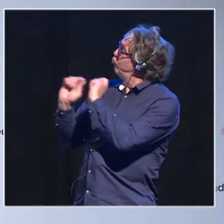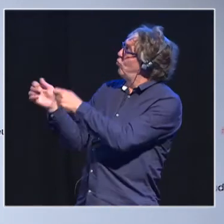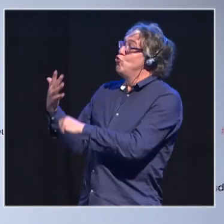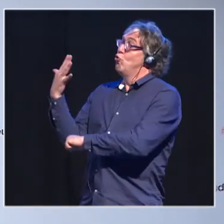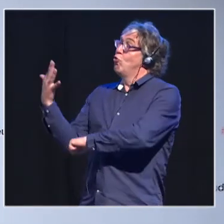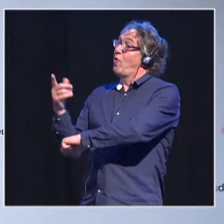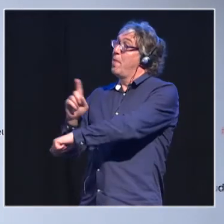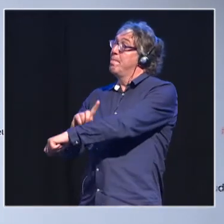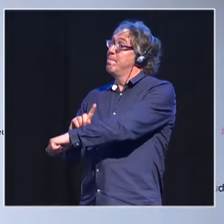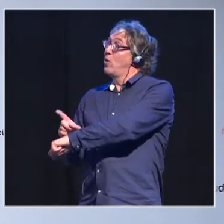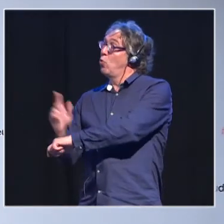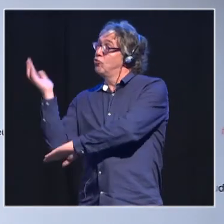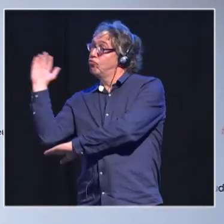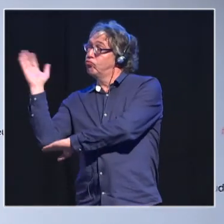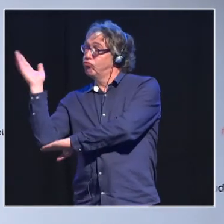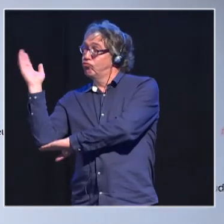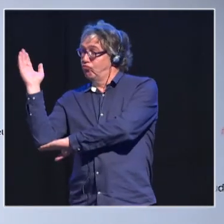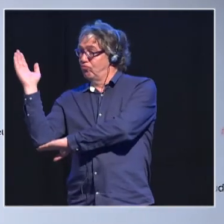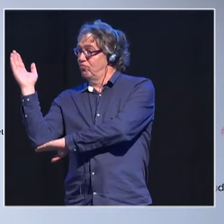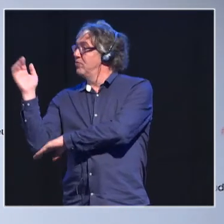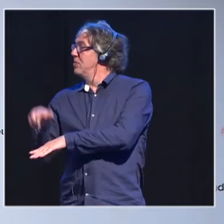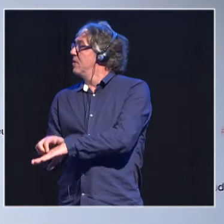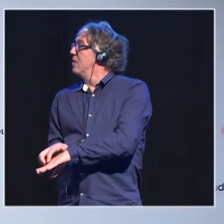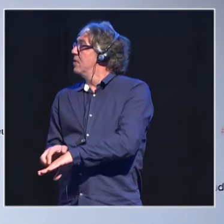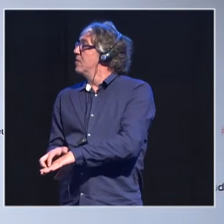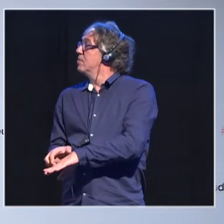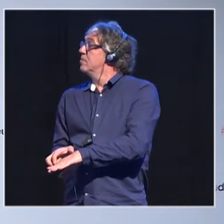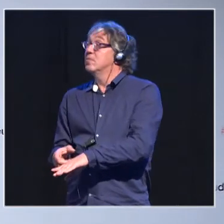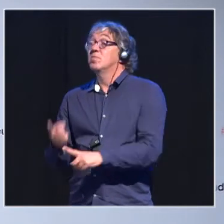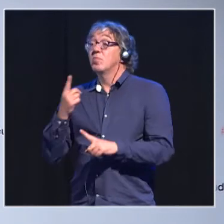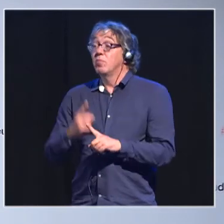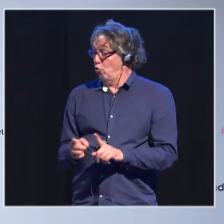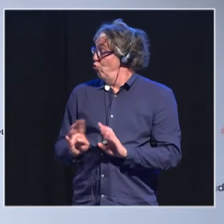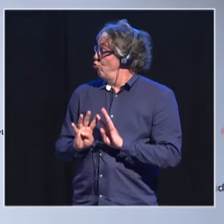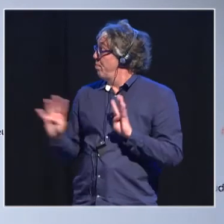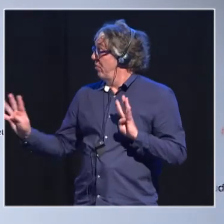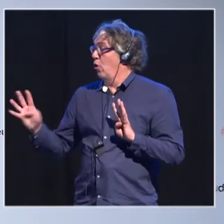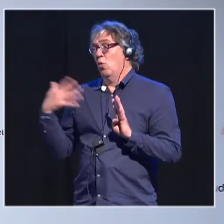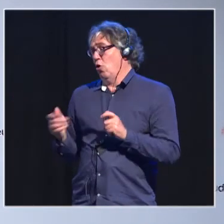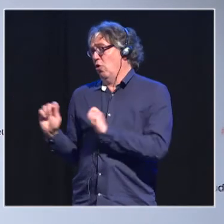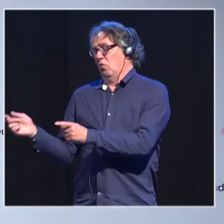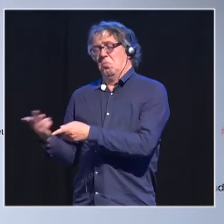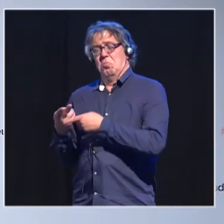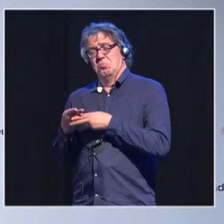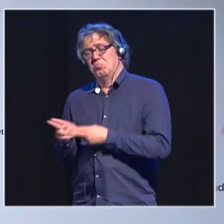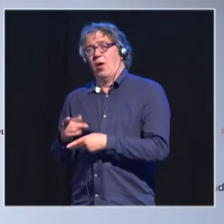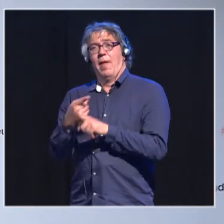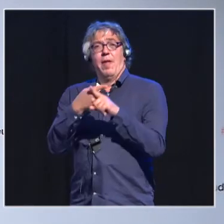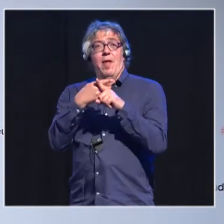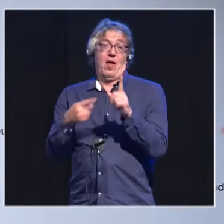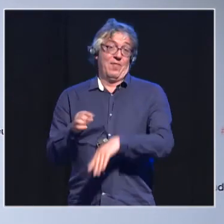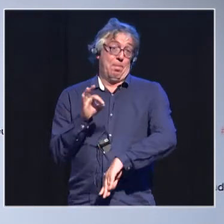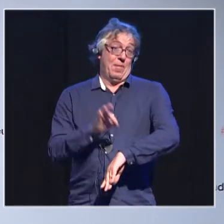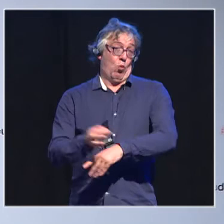your input before the closing remarks. But I'd also like to give each of the panelists just a brief 30 seconds opportunity to give